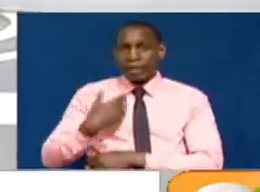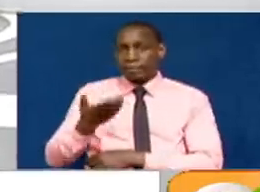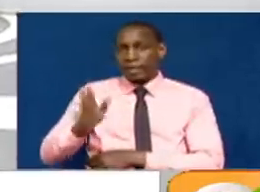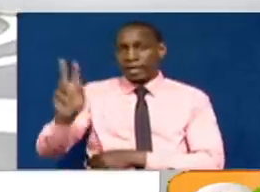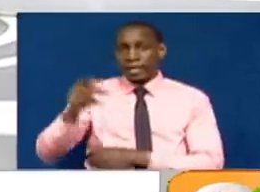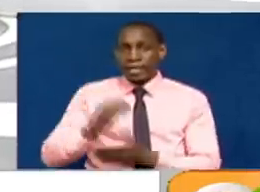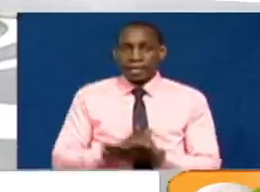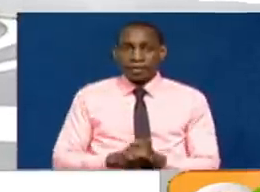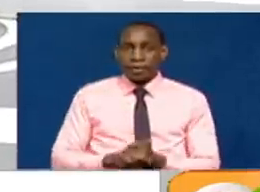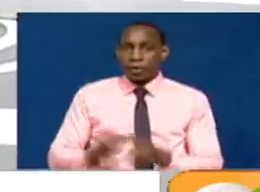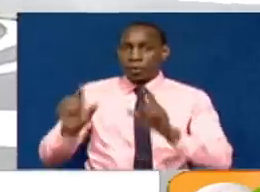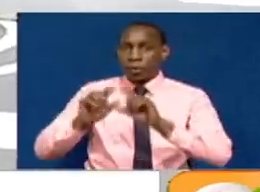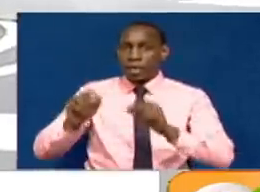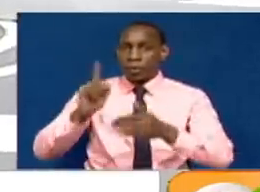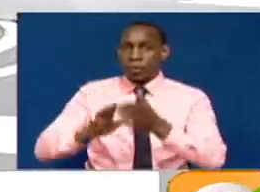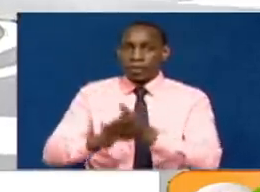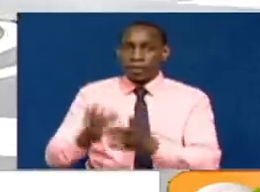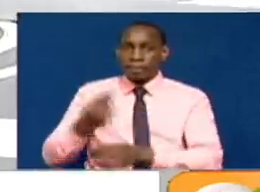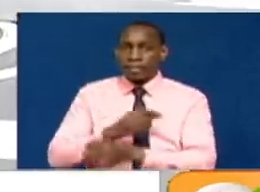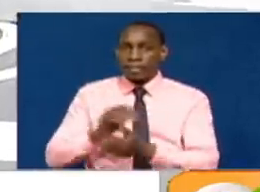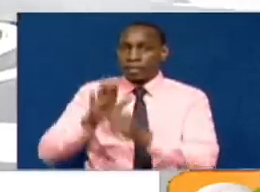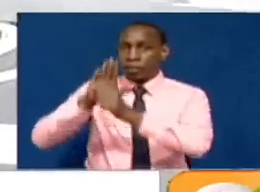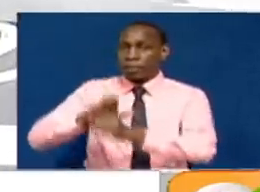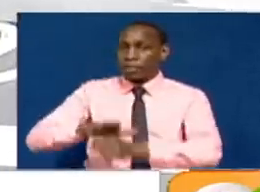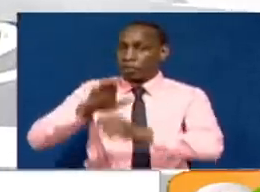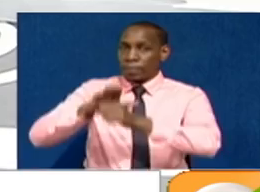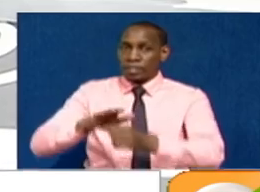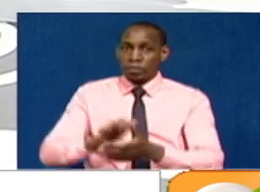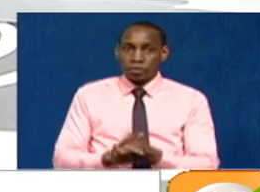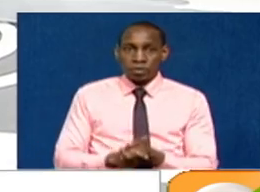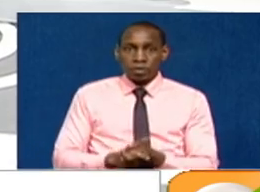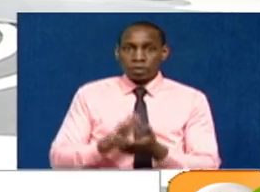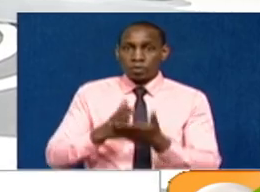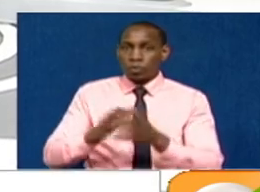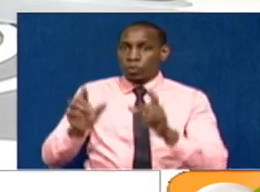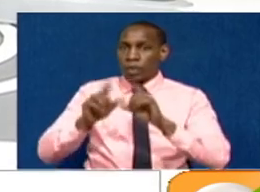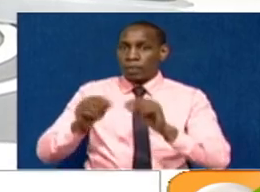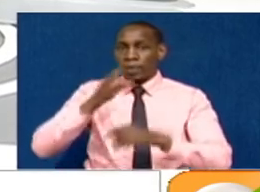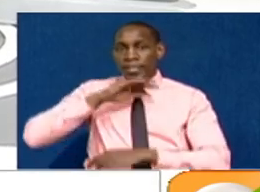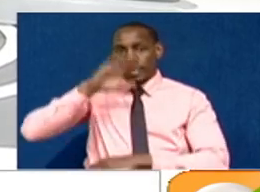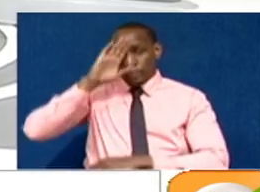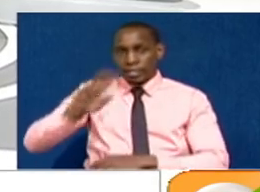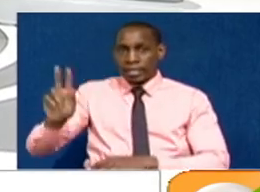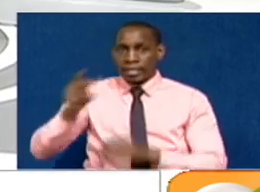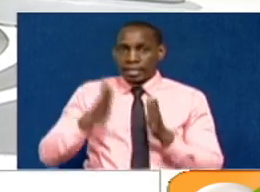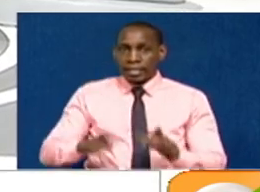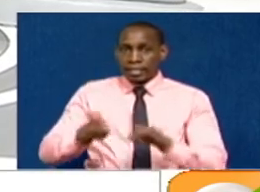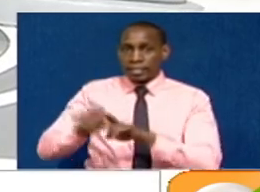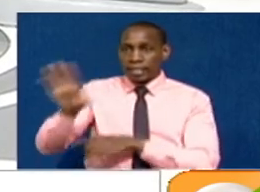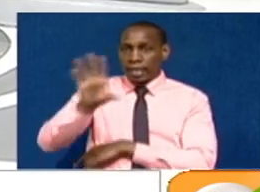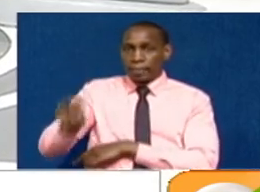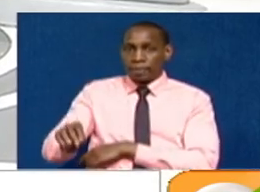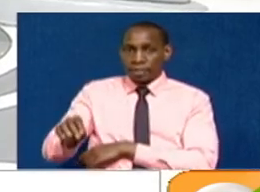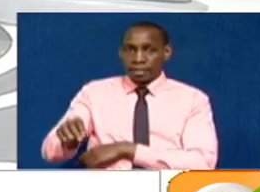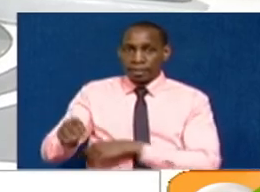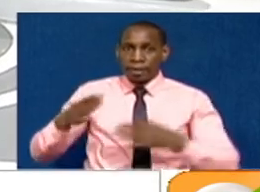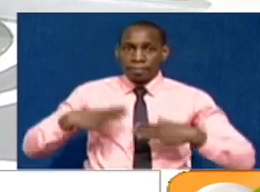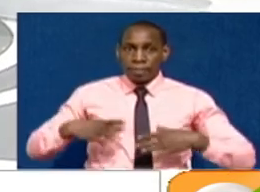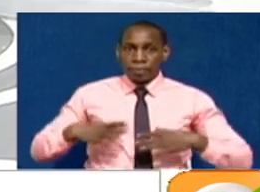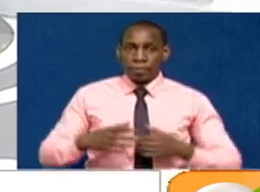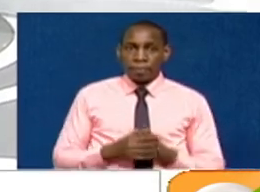were talking of vaccine racism and things like that. We were sounding frustrated as not just Kenyans, but as the African race. We were